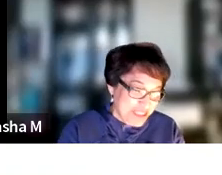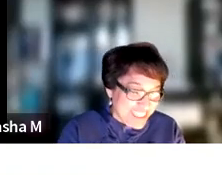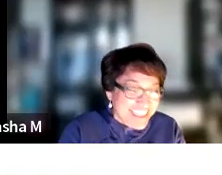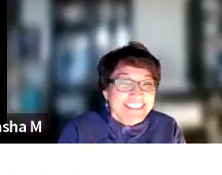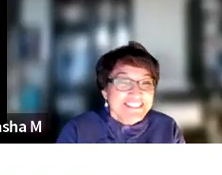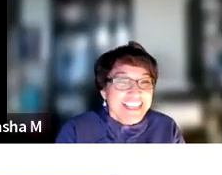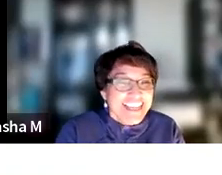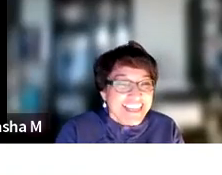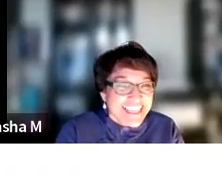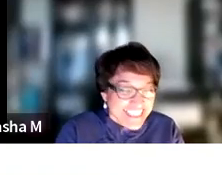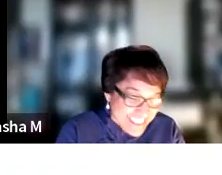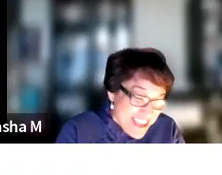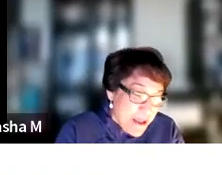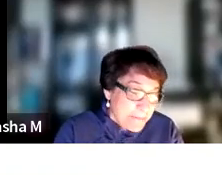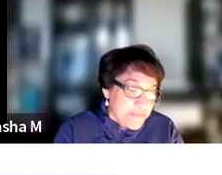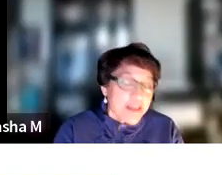past meeting.